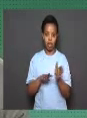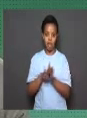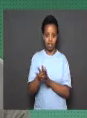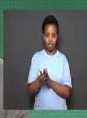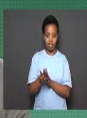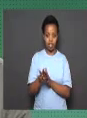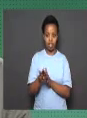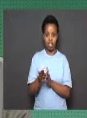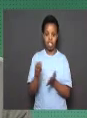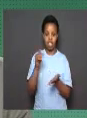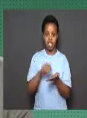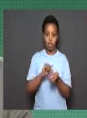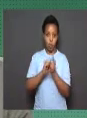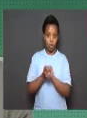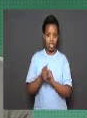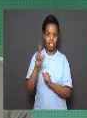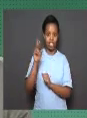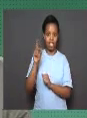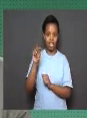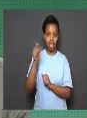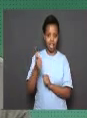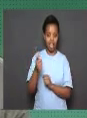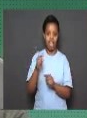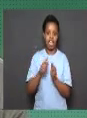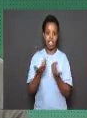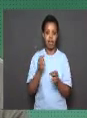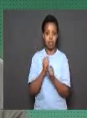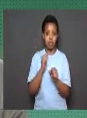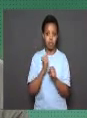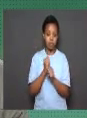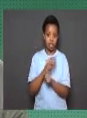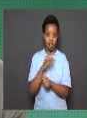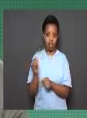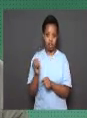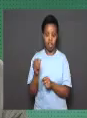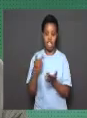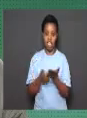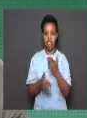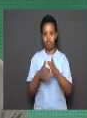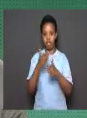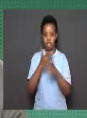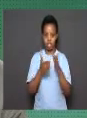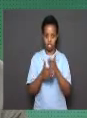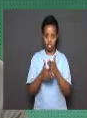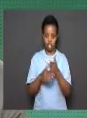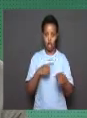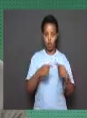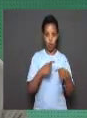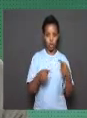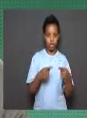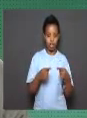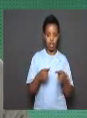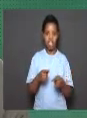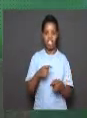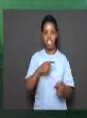recombinant DNA, and we looked at the stages in the process of genetic